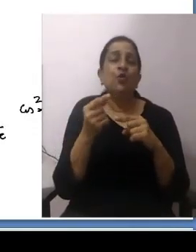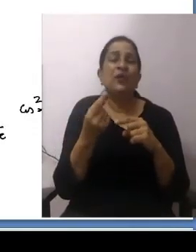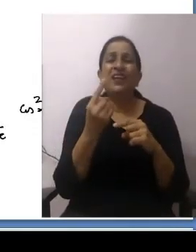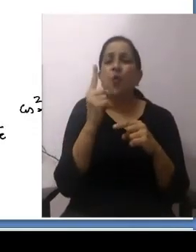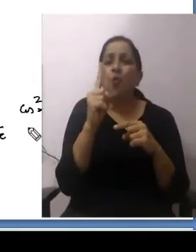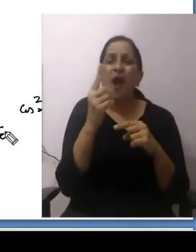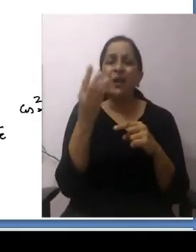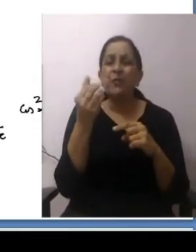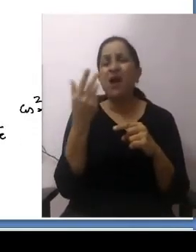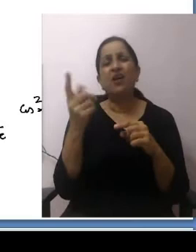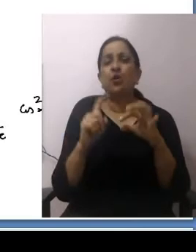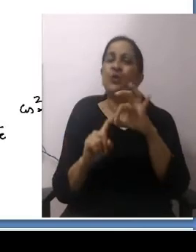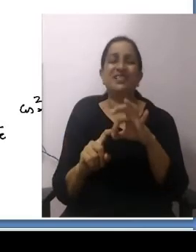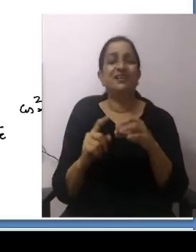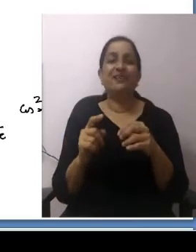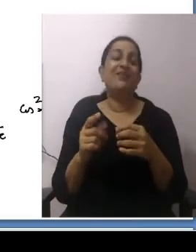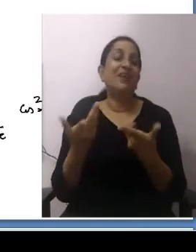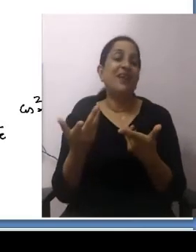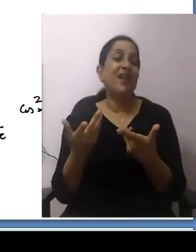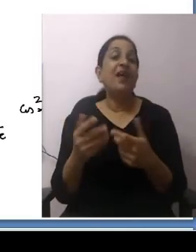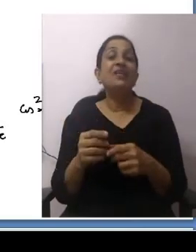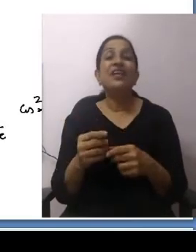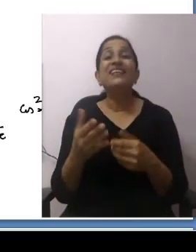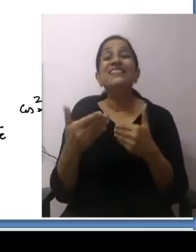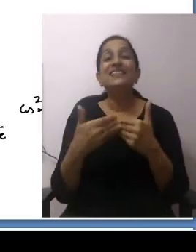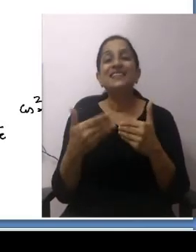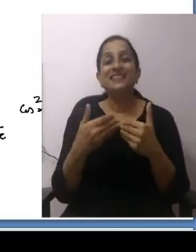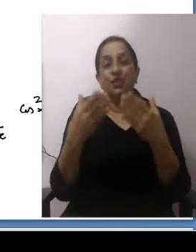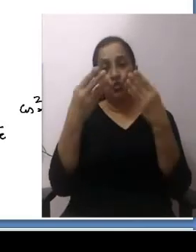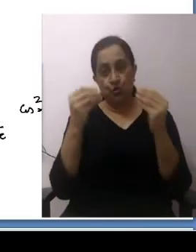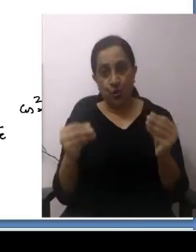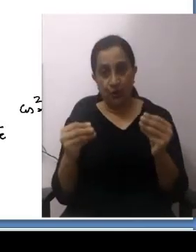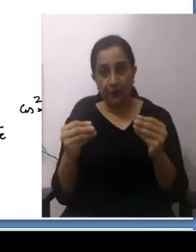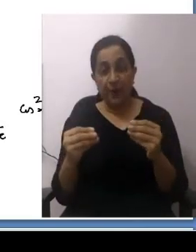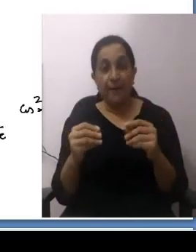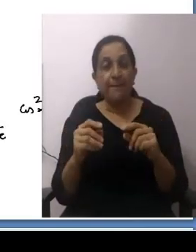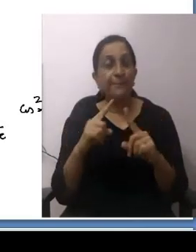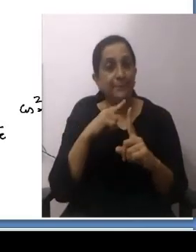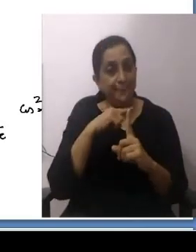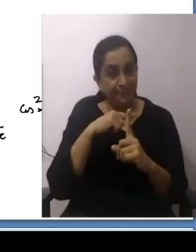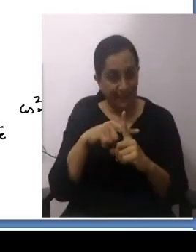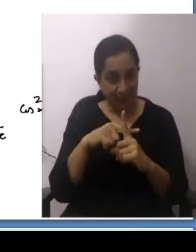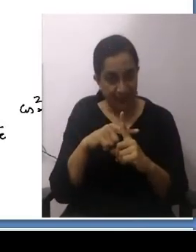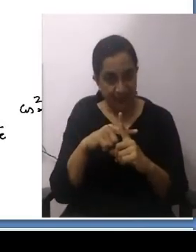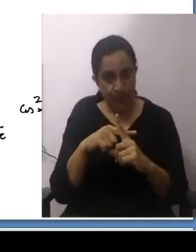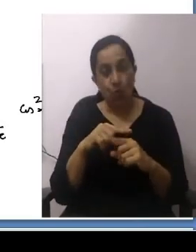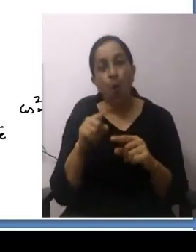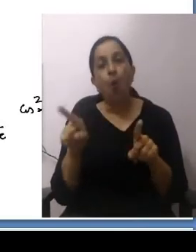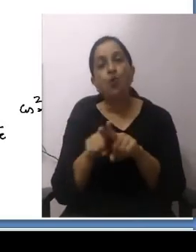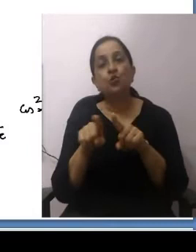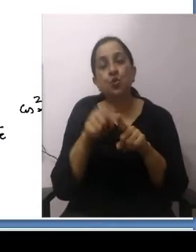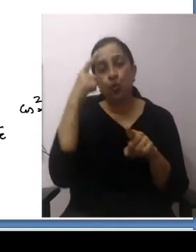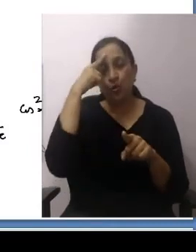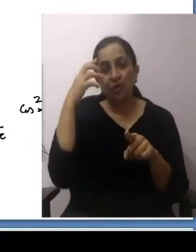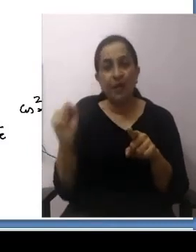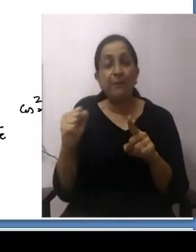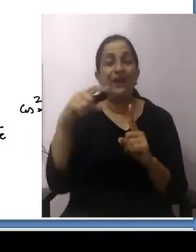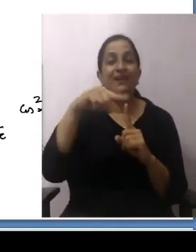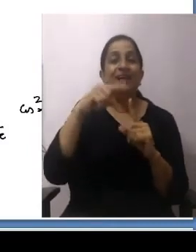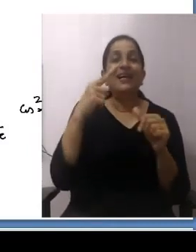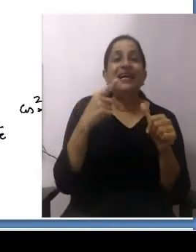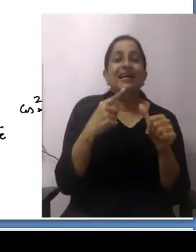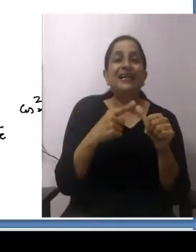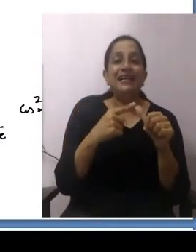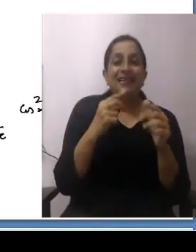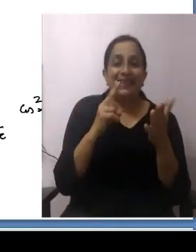1 mark question. So easy is it to solve. Plus you must remember, obviously, this thing, that is tan x equal to